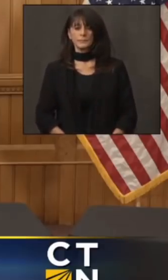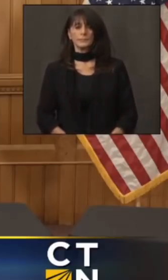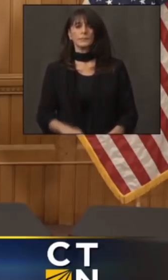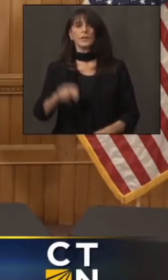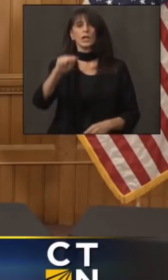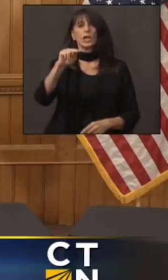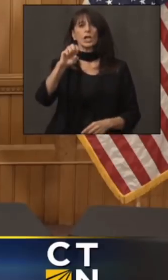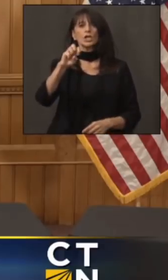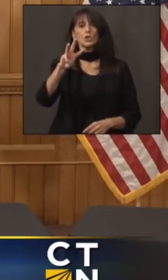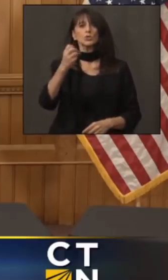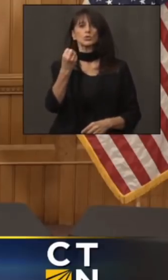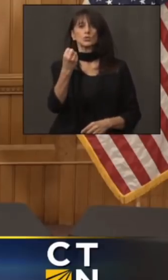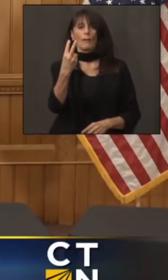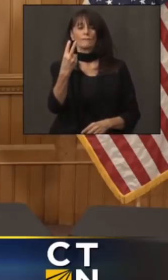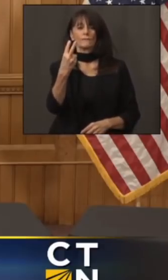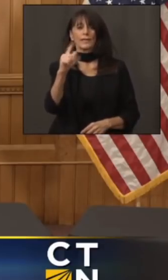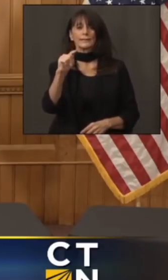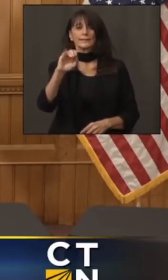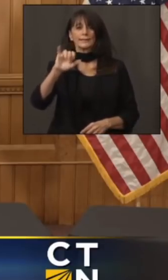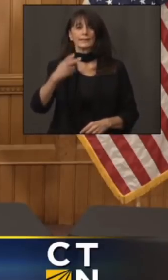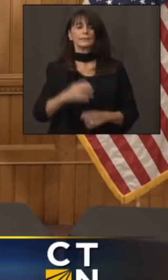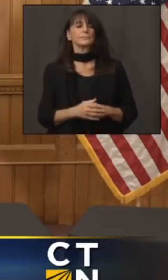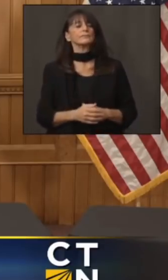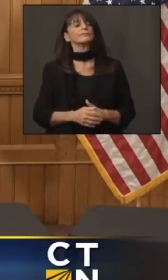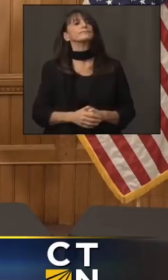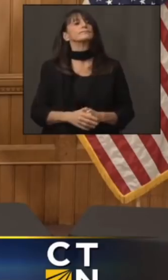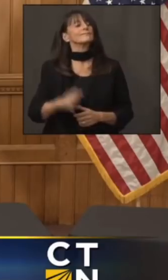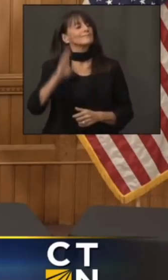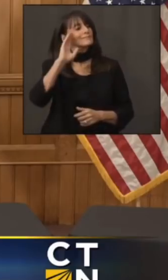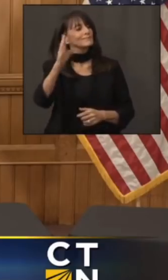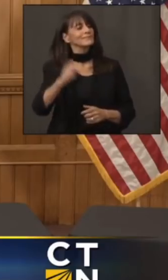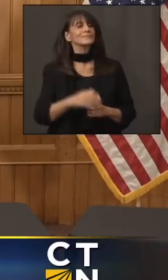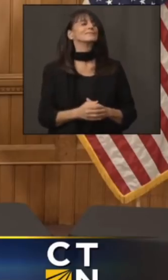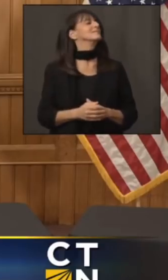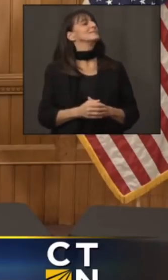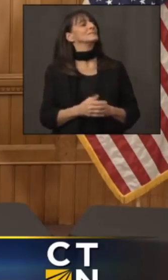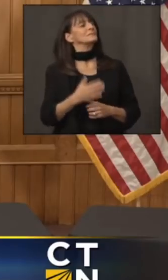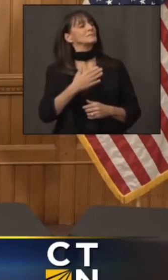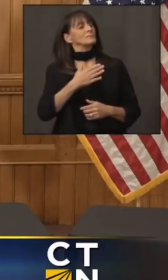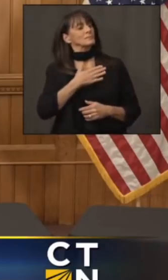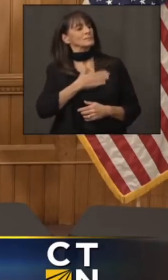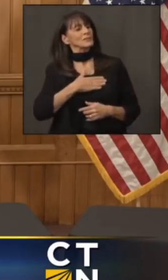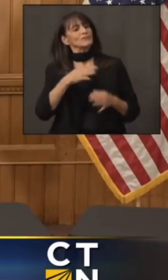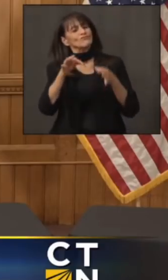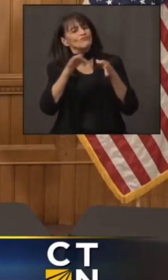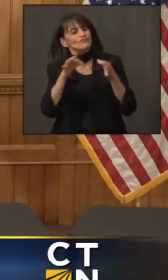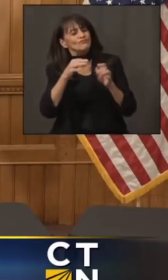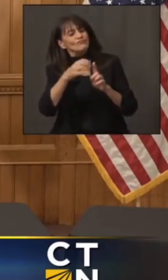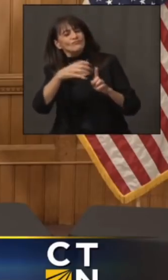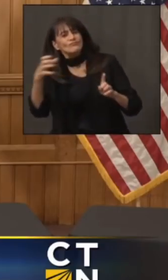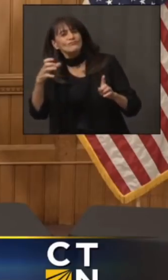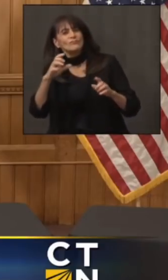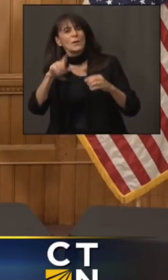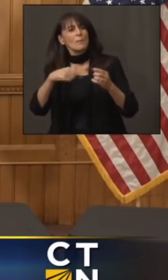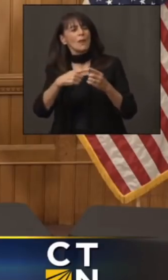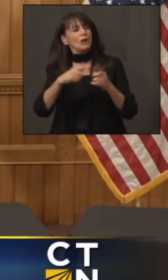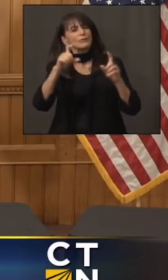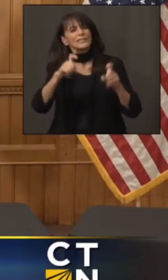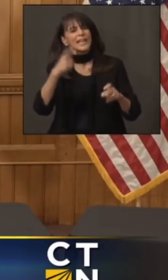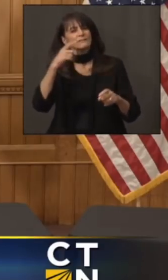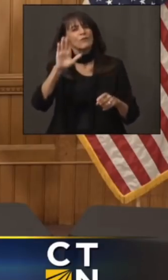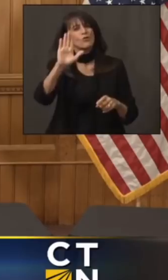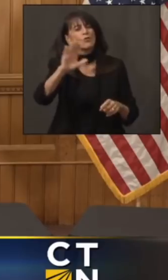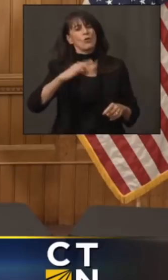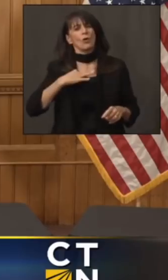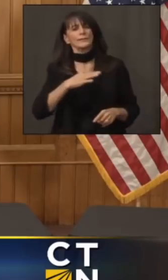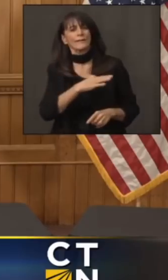News 12 Connecticut. Hi, Governor. Can you give us some more details about these tests that your staff is going to get?